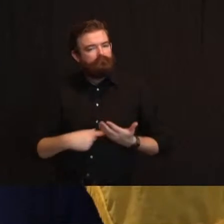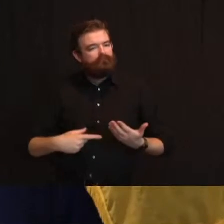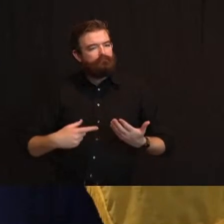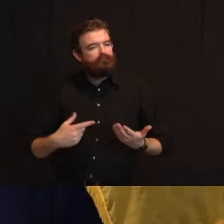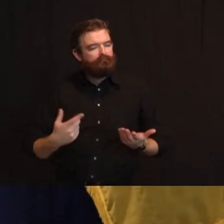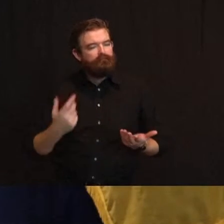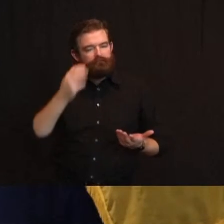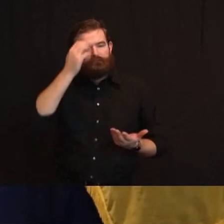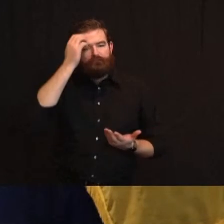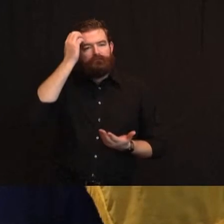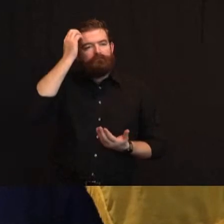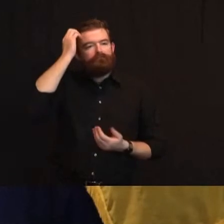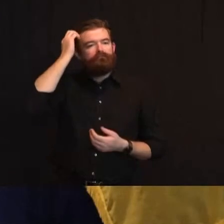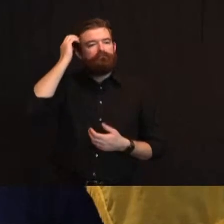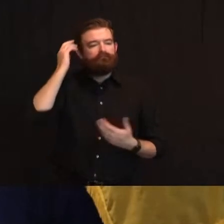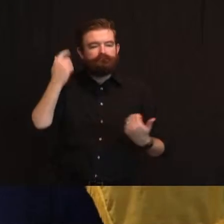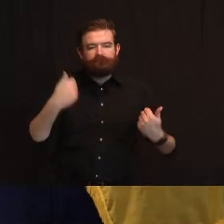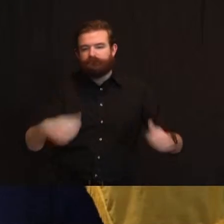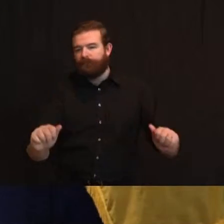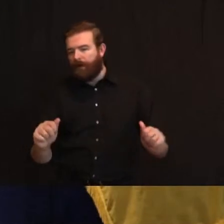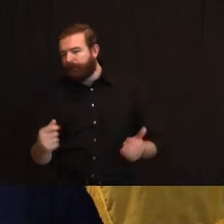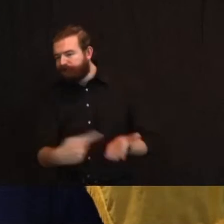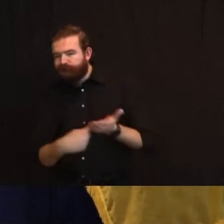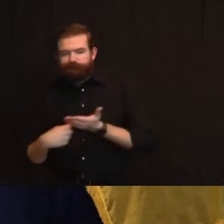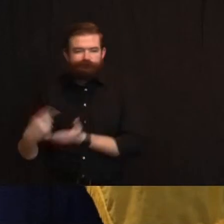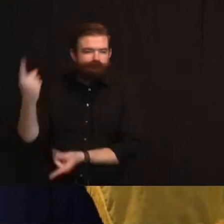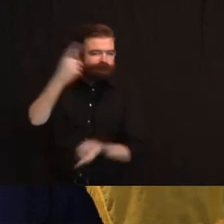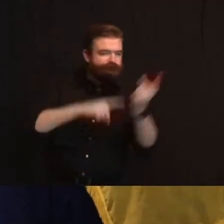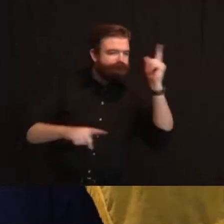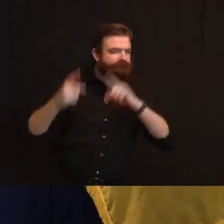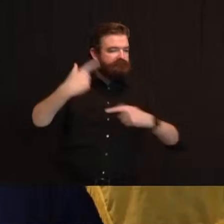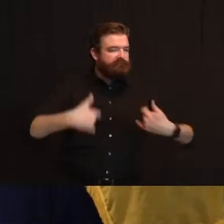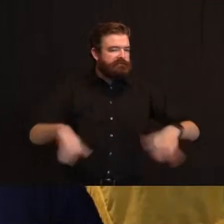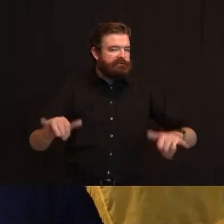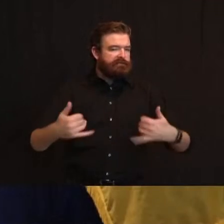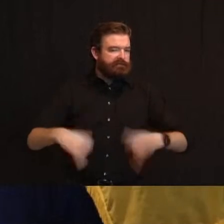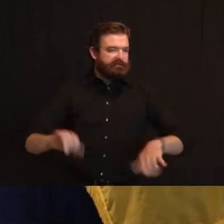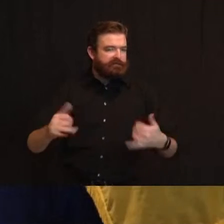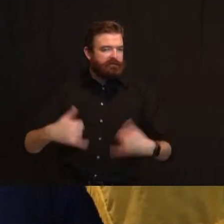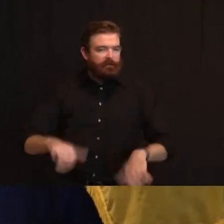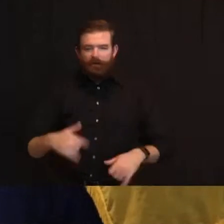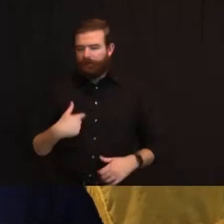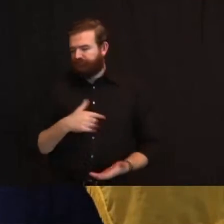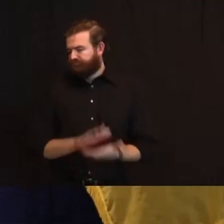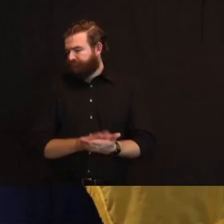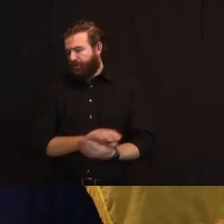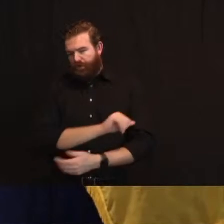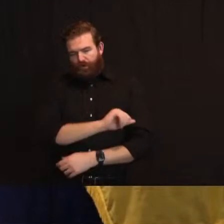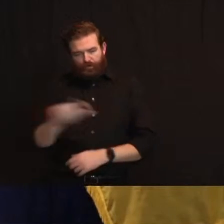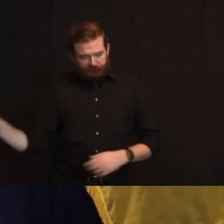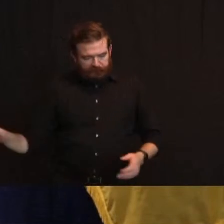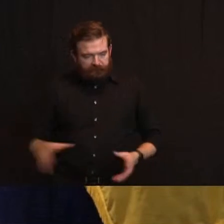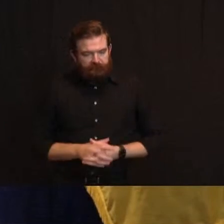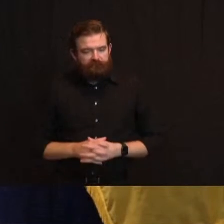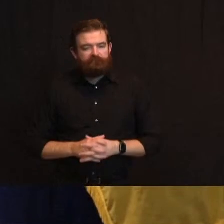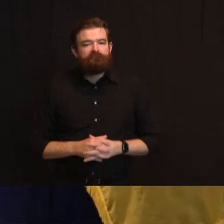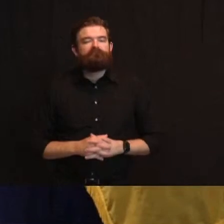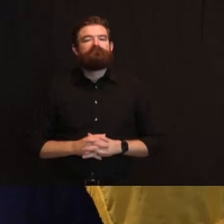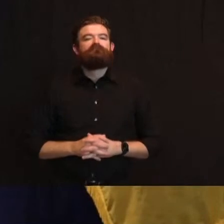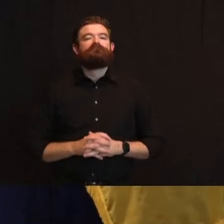continued spirit of finding common ground, and I salute both of those guys. And I know Sheila joins me in that. Thank you. Sir, do you have anything in the back with the Yankees?